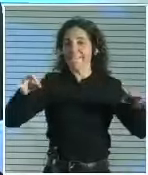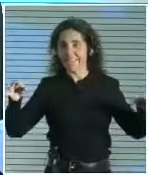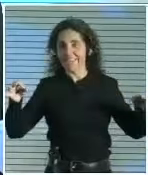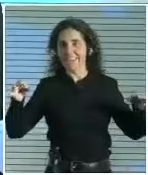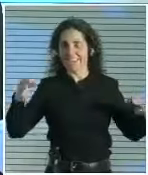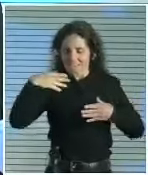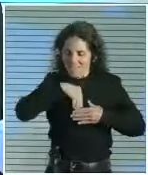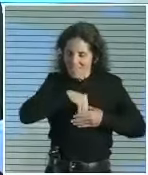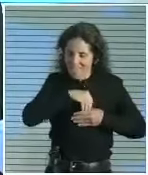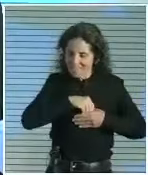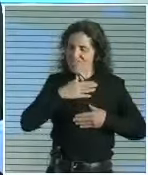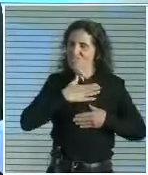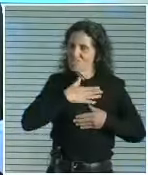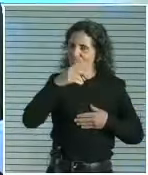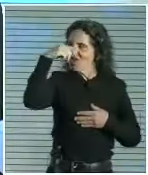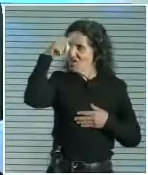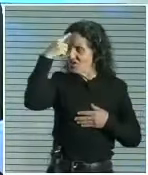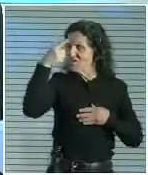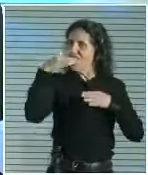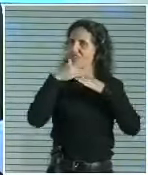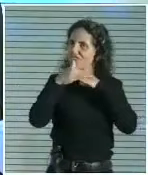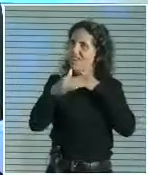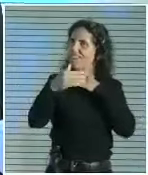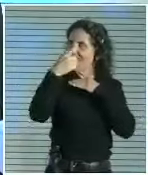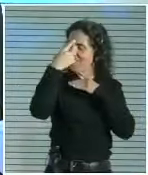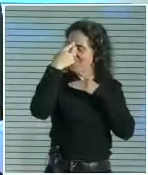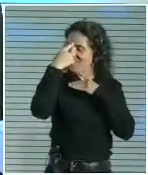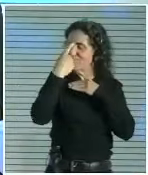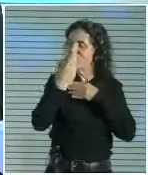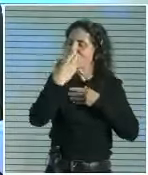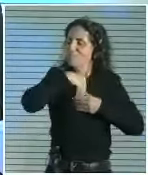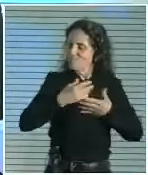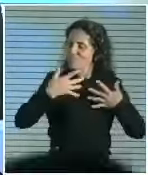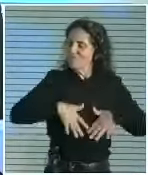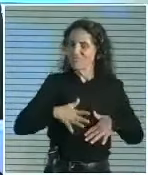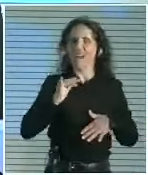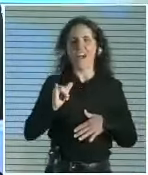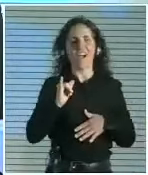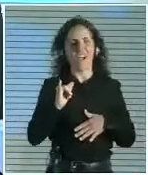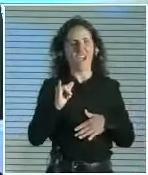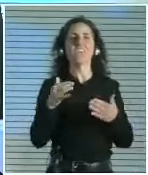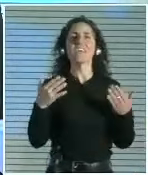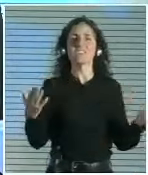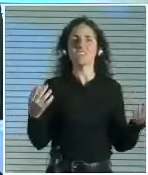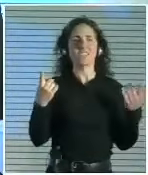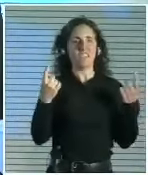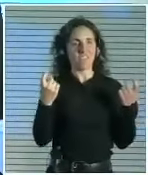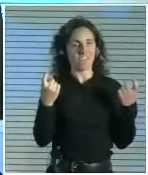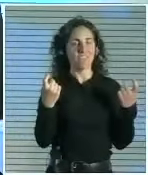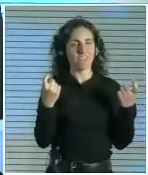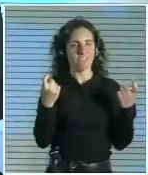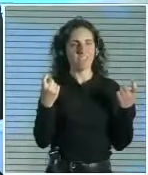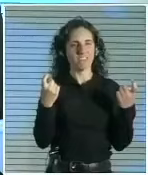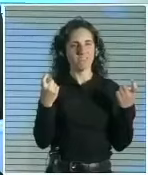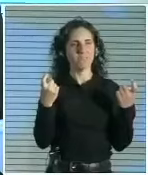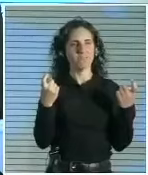local sector. And also invite your guests into this conversation. Our guests travel between our destinations,